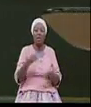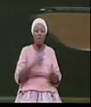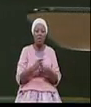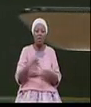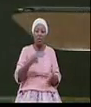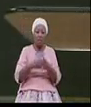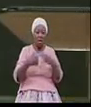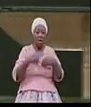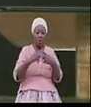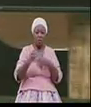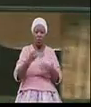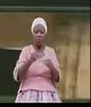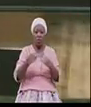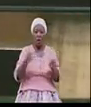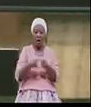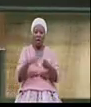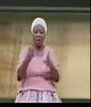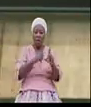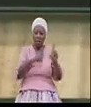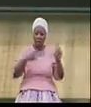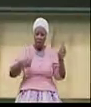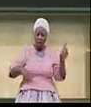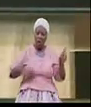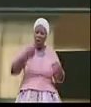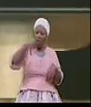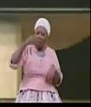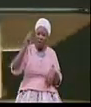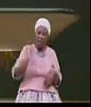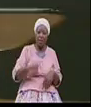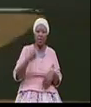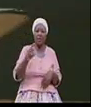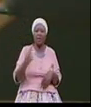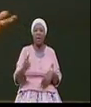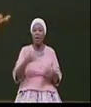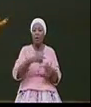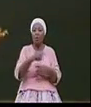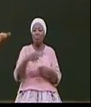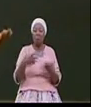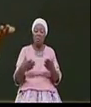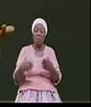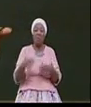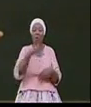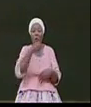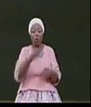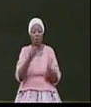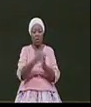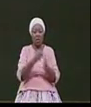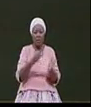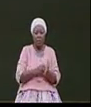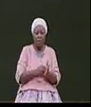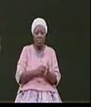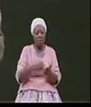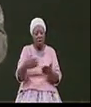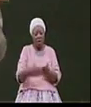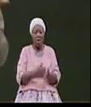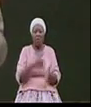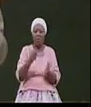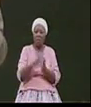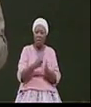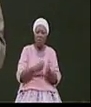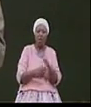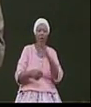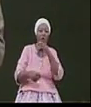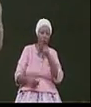be as the Lord commanded. Whether it's Old Testament, New Testament,